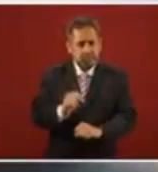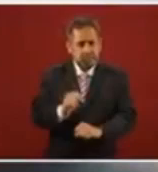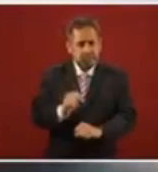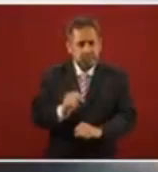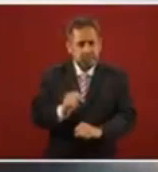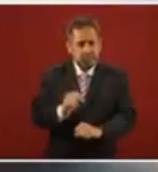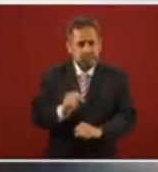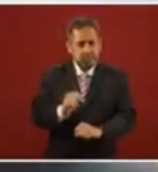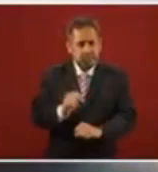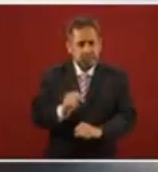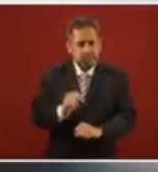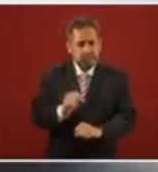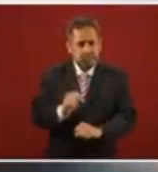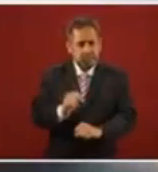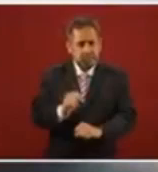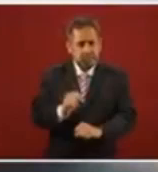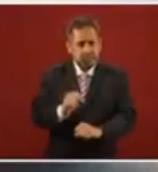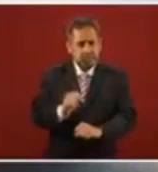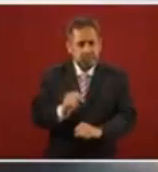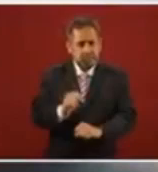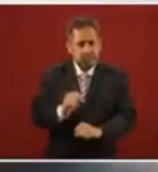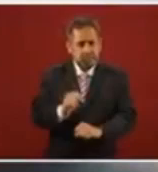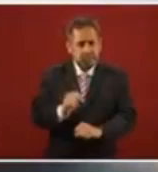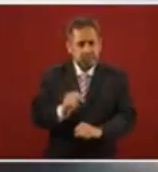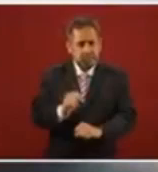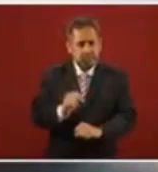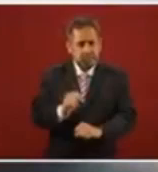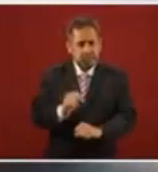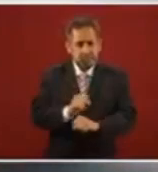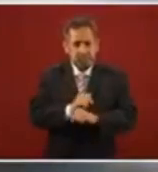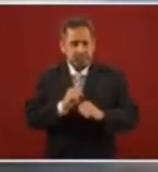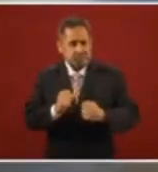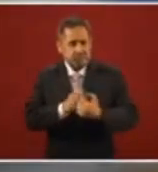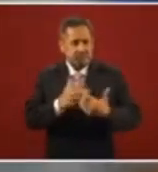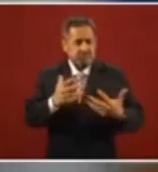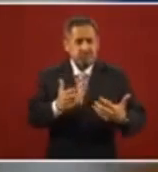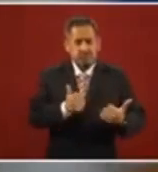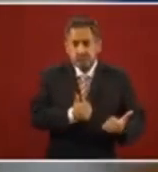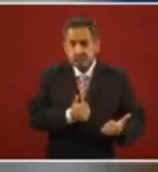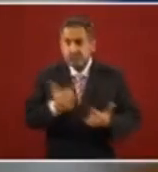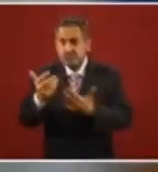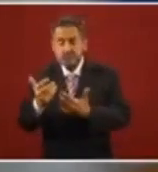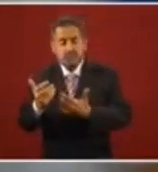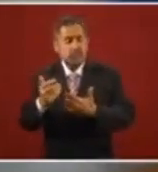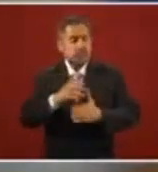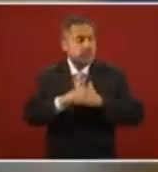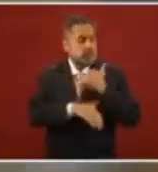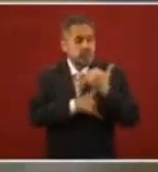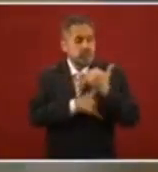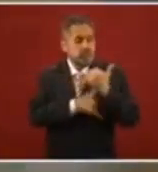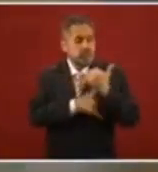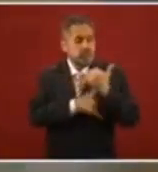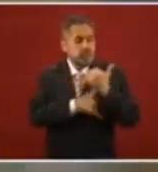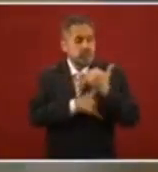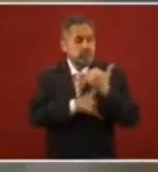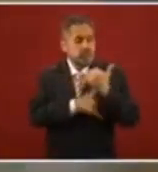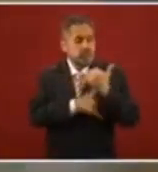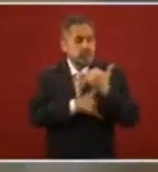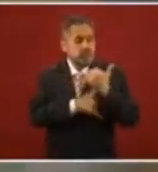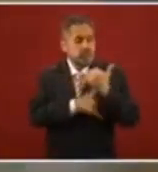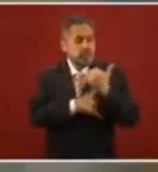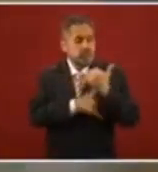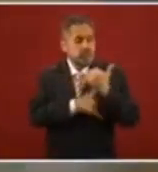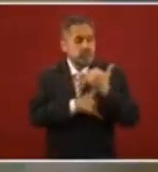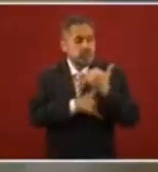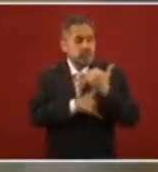...unacceptable manner... ...could be very dangerous... ...porta... ...o almacena de manera... ...inadecuada... ...so this is